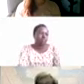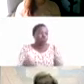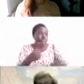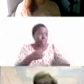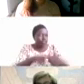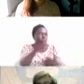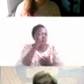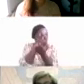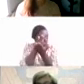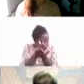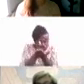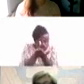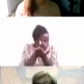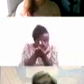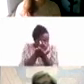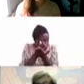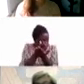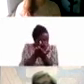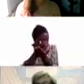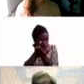pictures